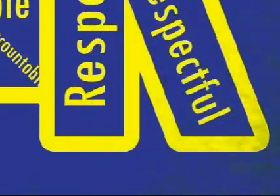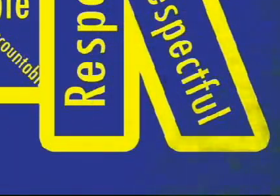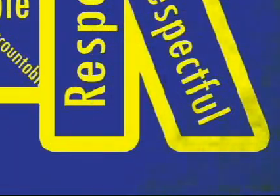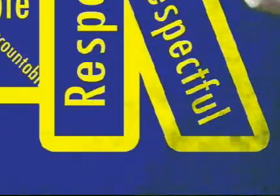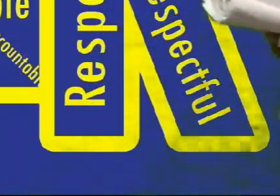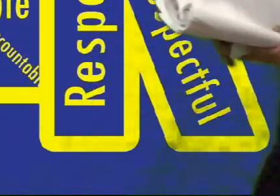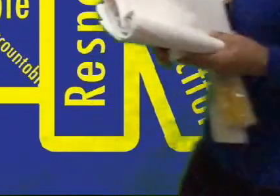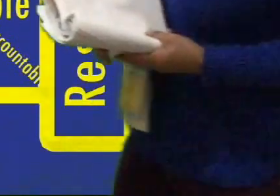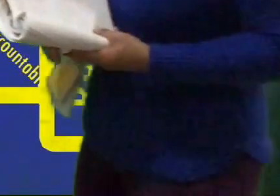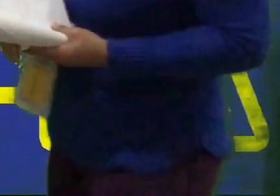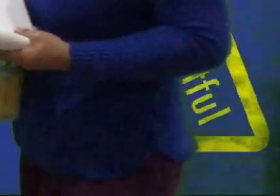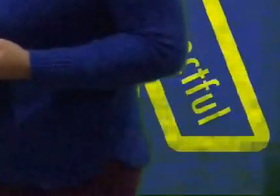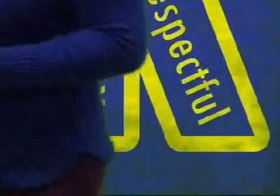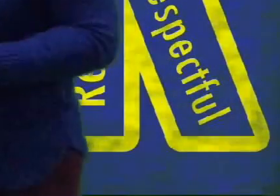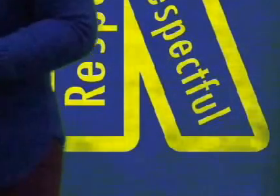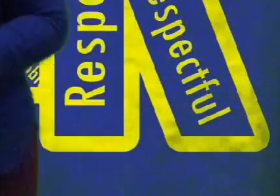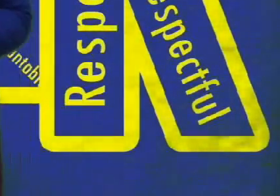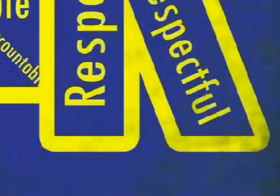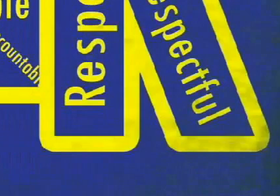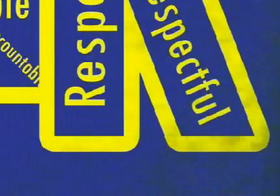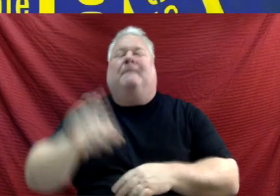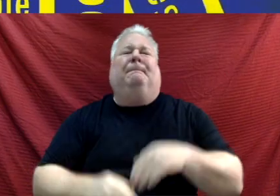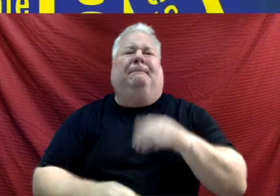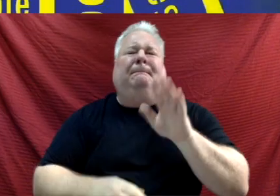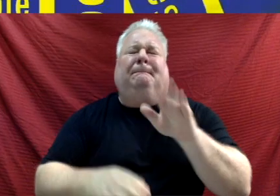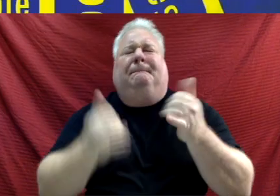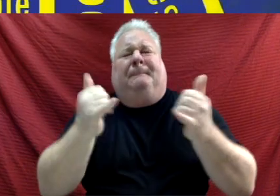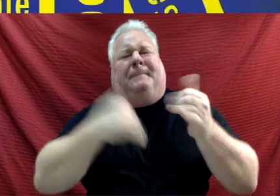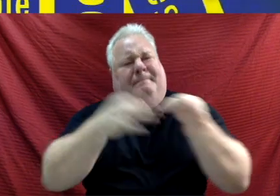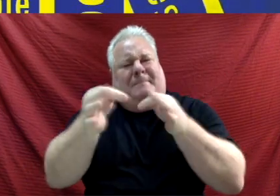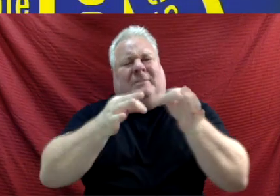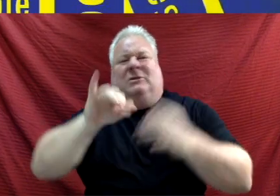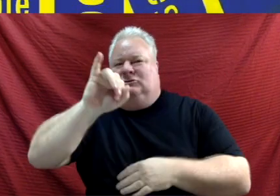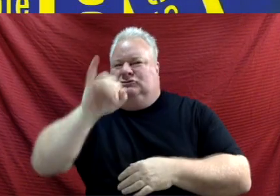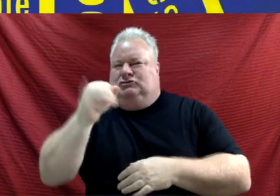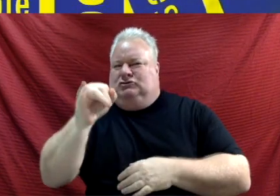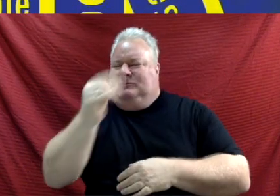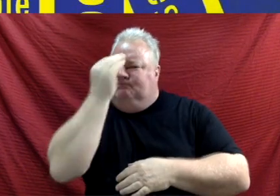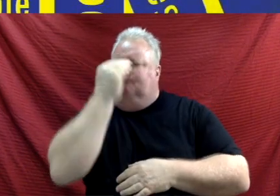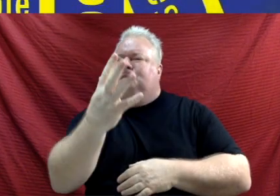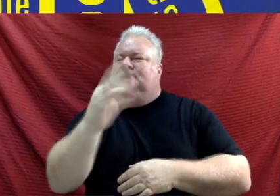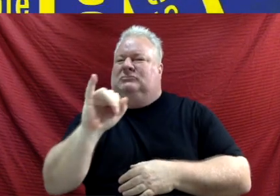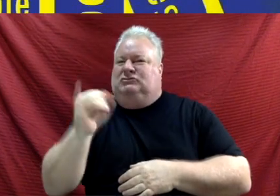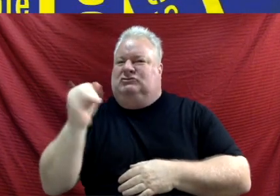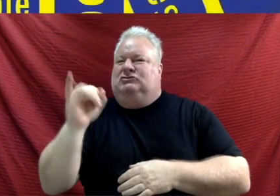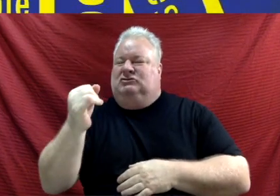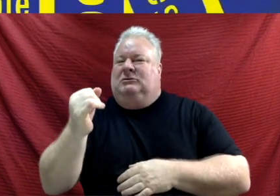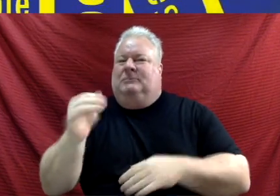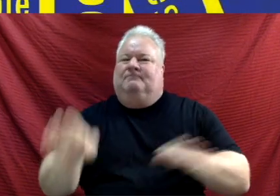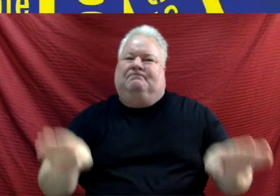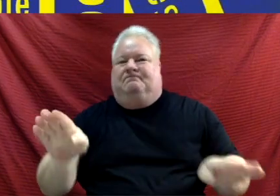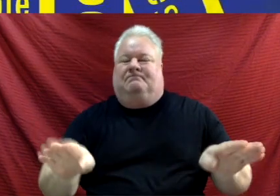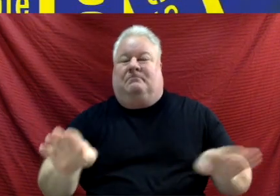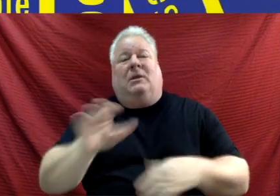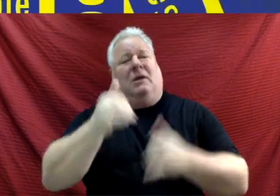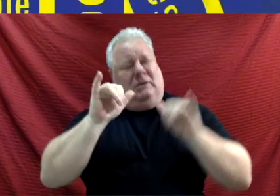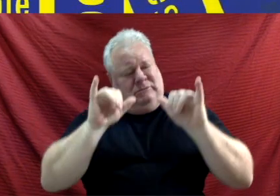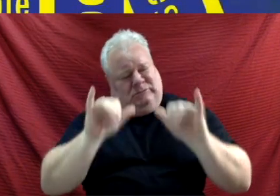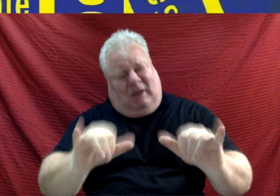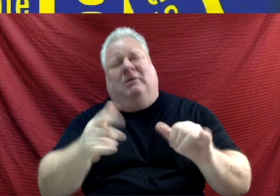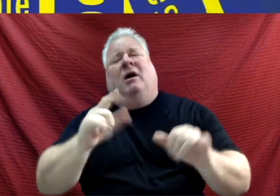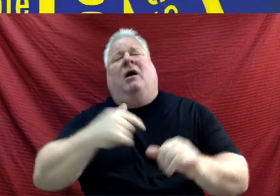day is dinosaurs. Now, a Gigi announcement. We are going to